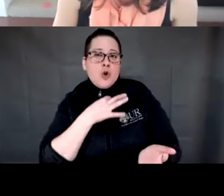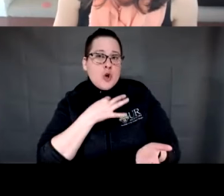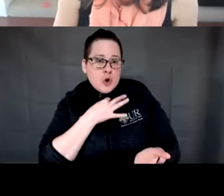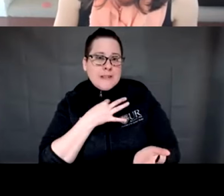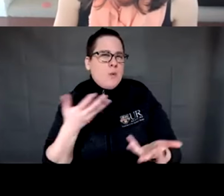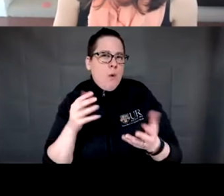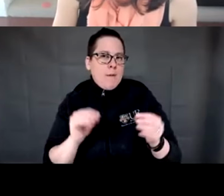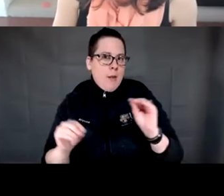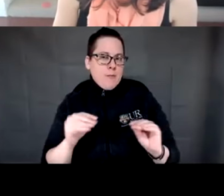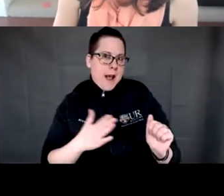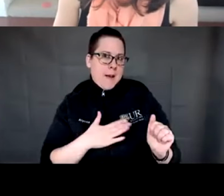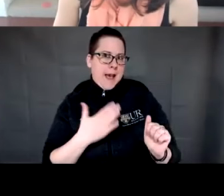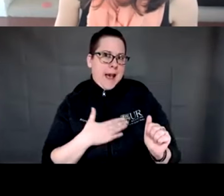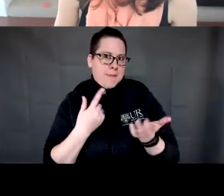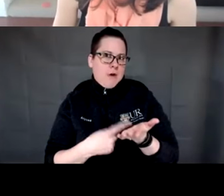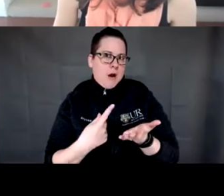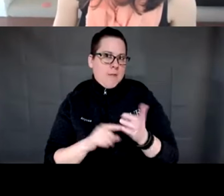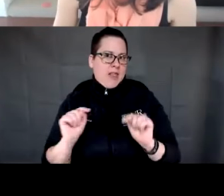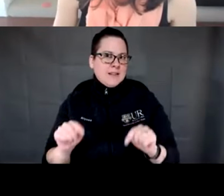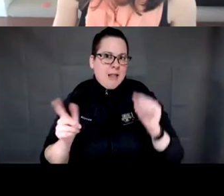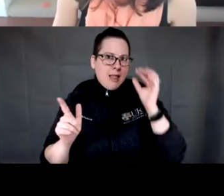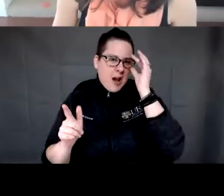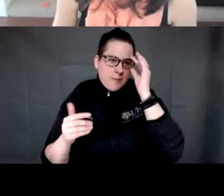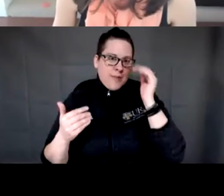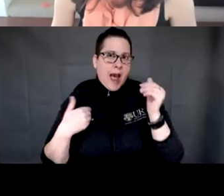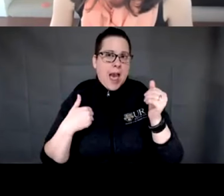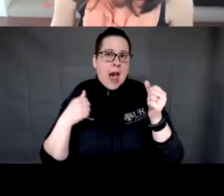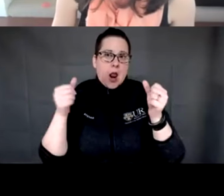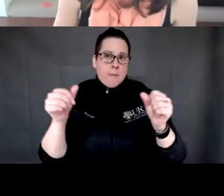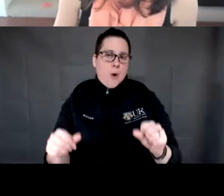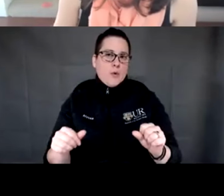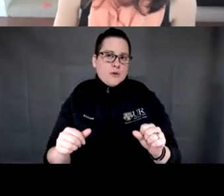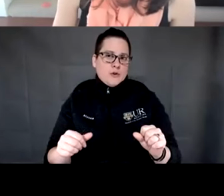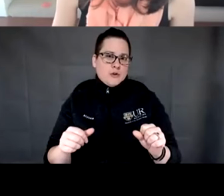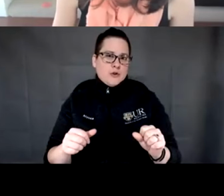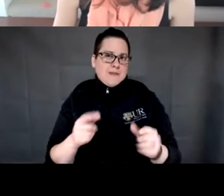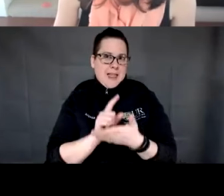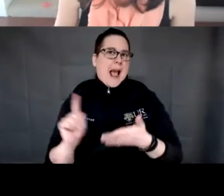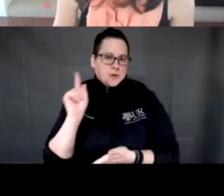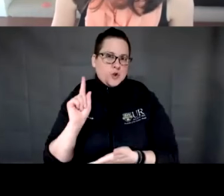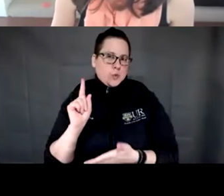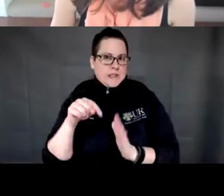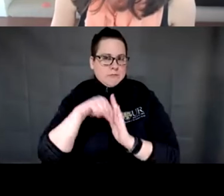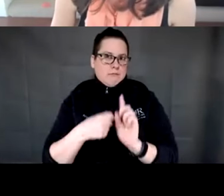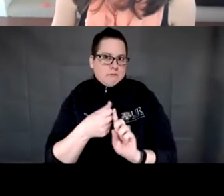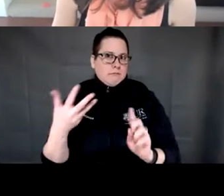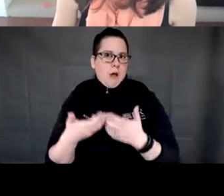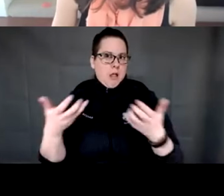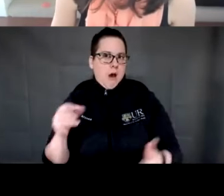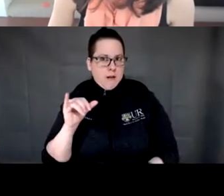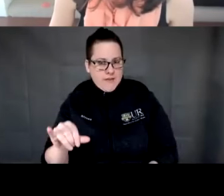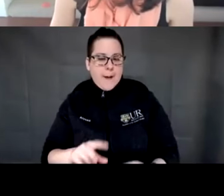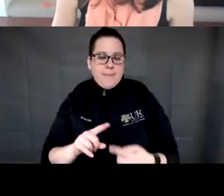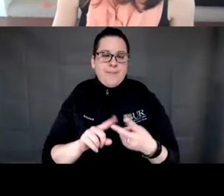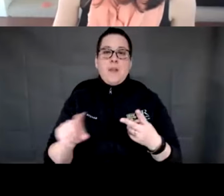movements were, I'd be happy to return to this point. We had a cosine poster just last week that dug deep into this. Another approach that we're taking is we're